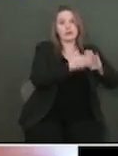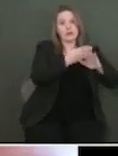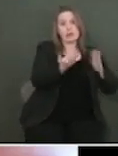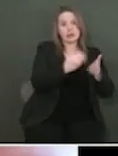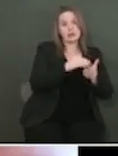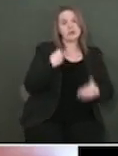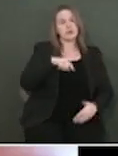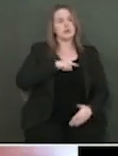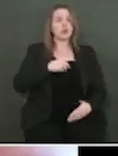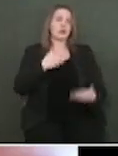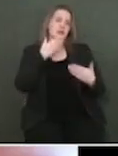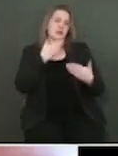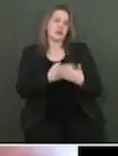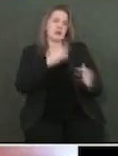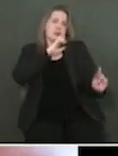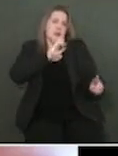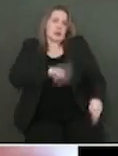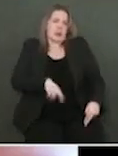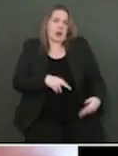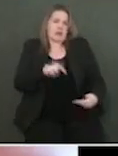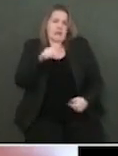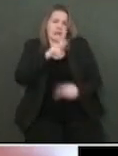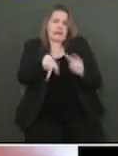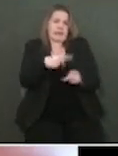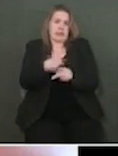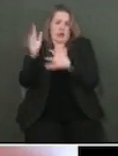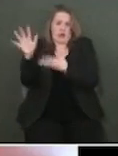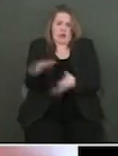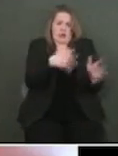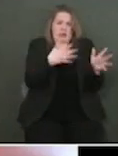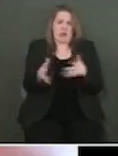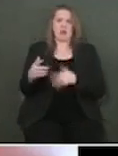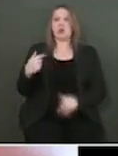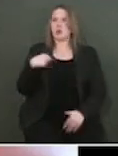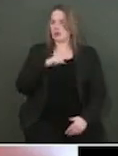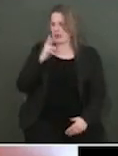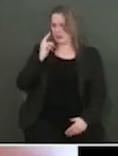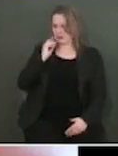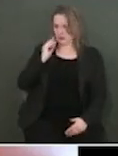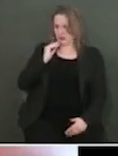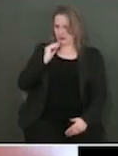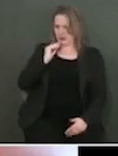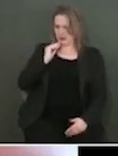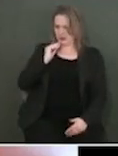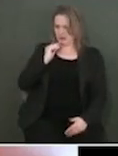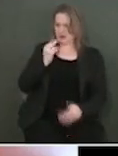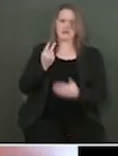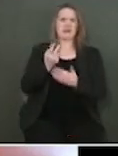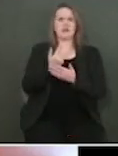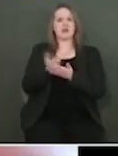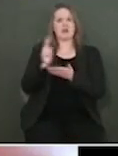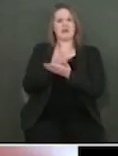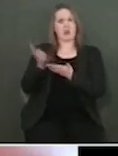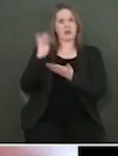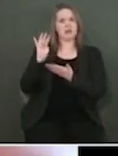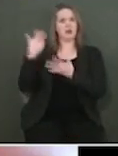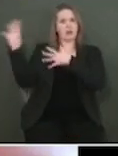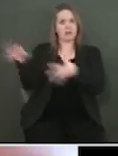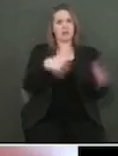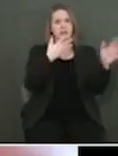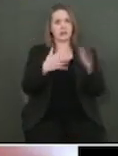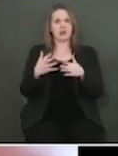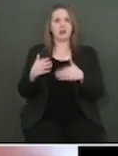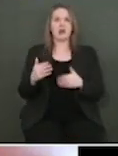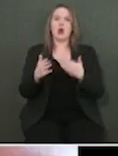good at responding to this type of windstorm. We had a windstorm, I don't know, maybe 3-4 weeks ago, where we had close